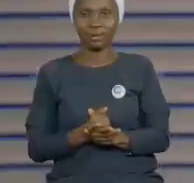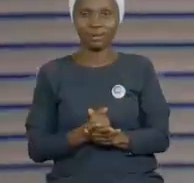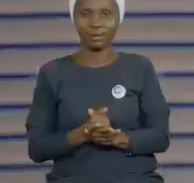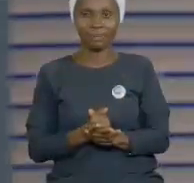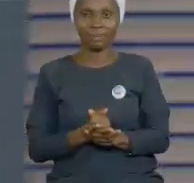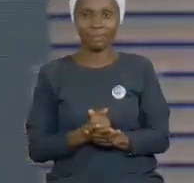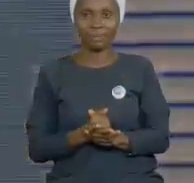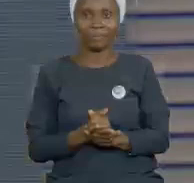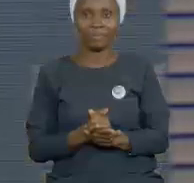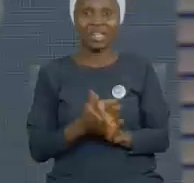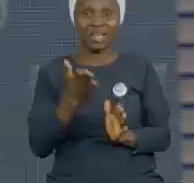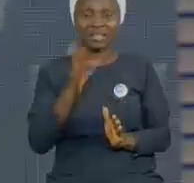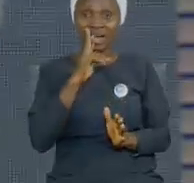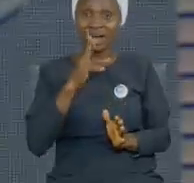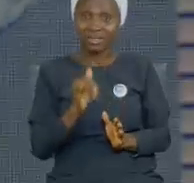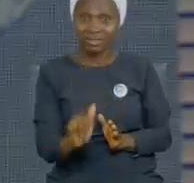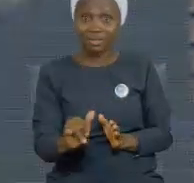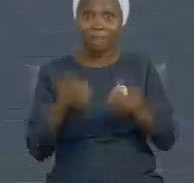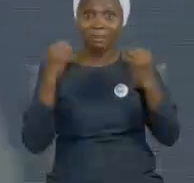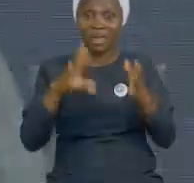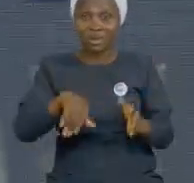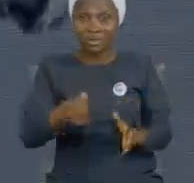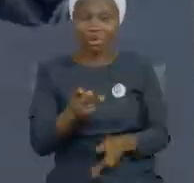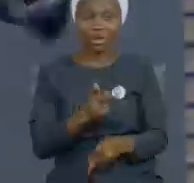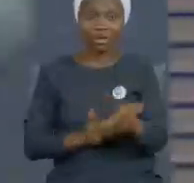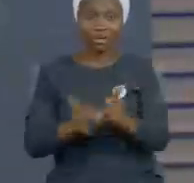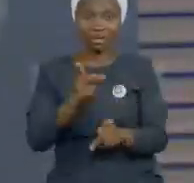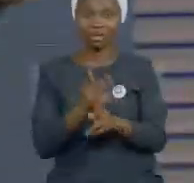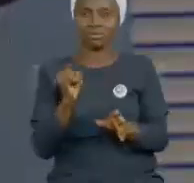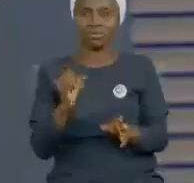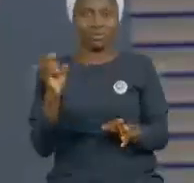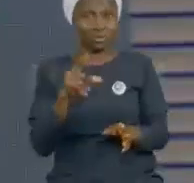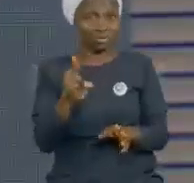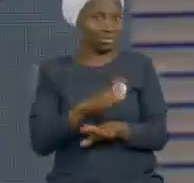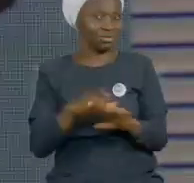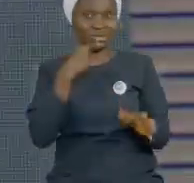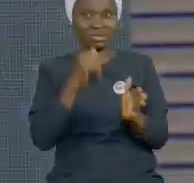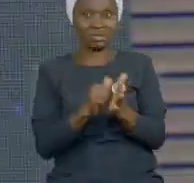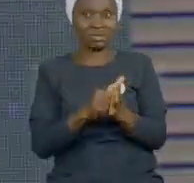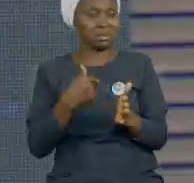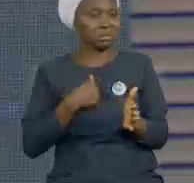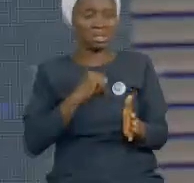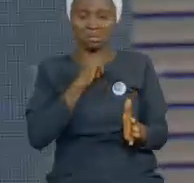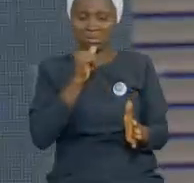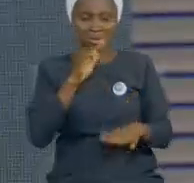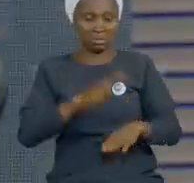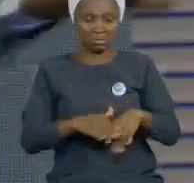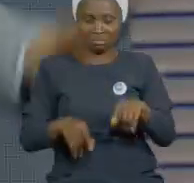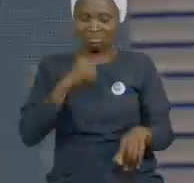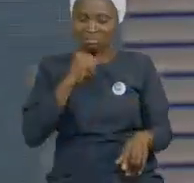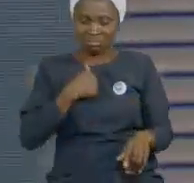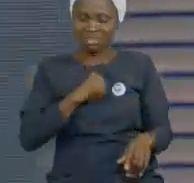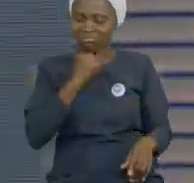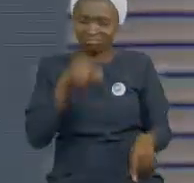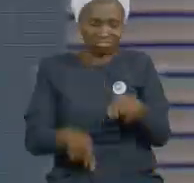There's still many other kinds. So don't say, I'm not on crutches. I'm not